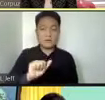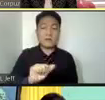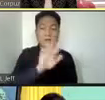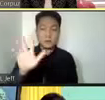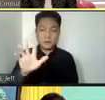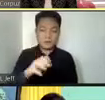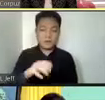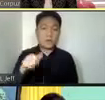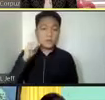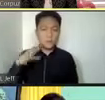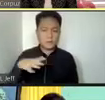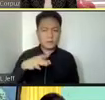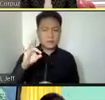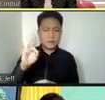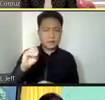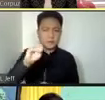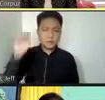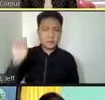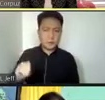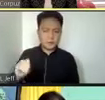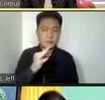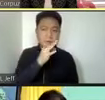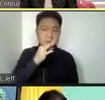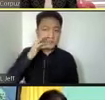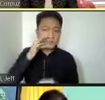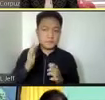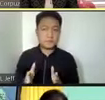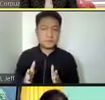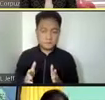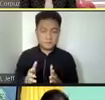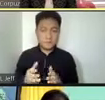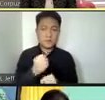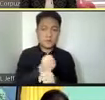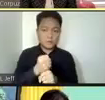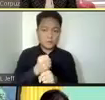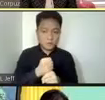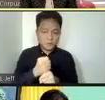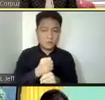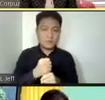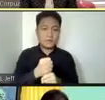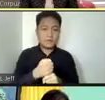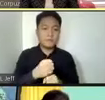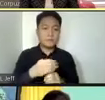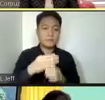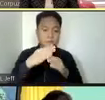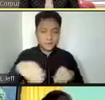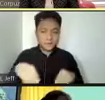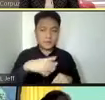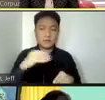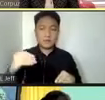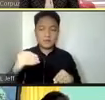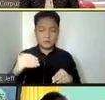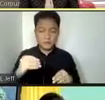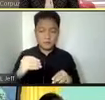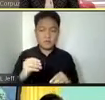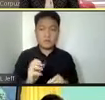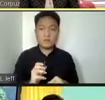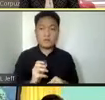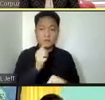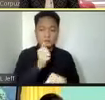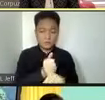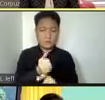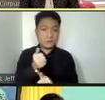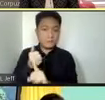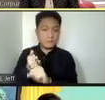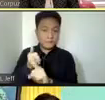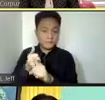Incorporated. She earned a degree in international relations from the University of the Philippines and a graduate degree in Masters of